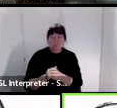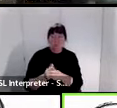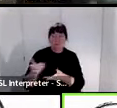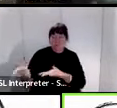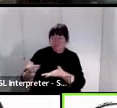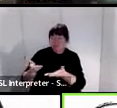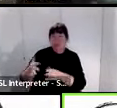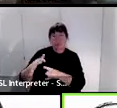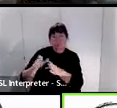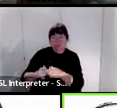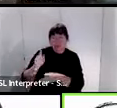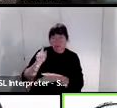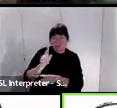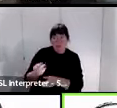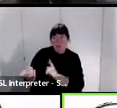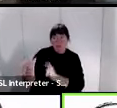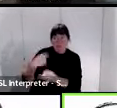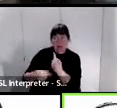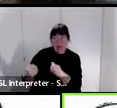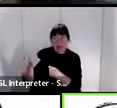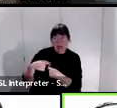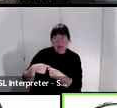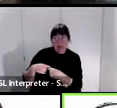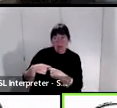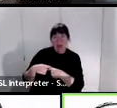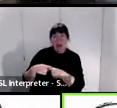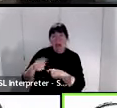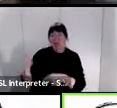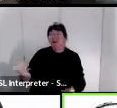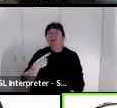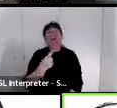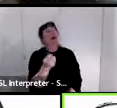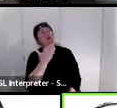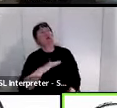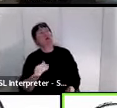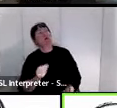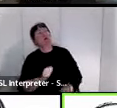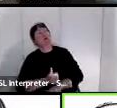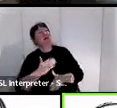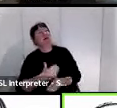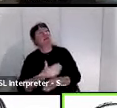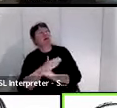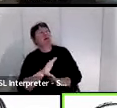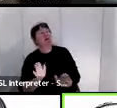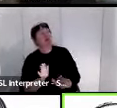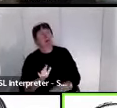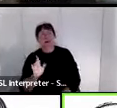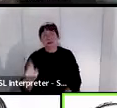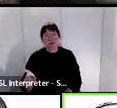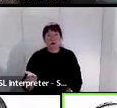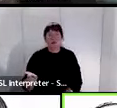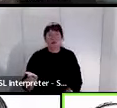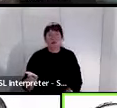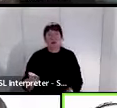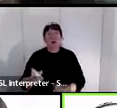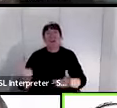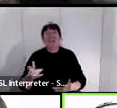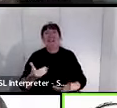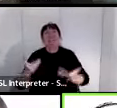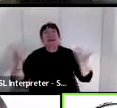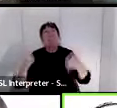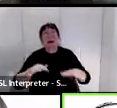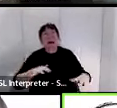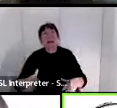are saying, they're not saying we want you to set priorities. They're saying we just want some action on something. God damn it, anything.